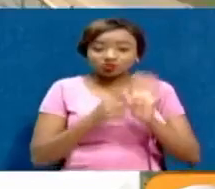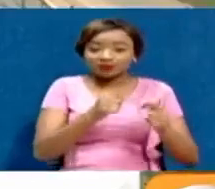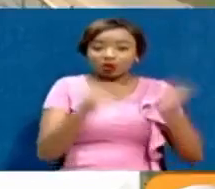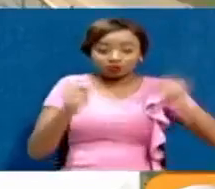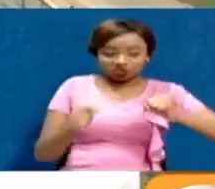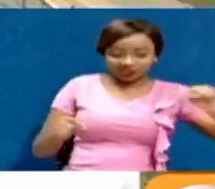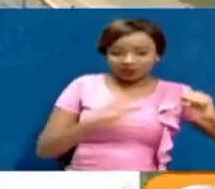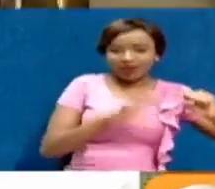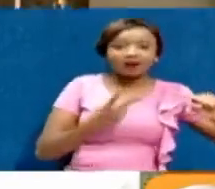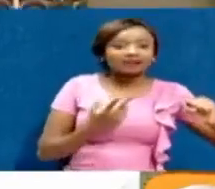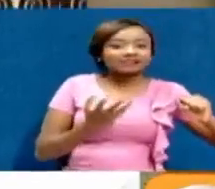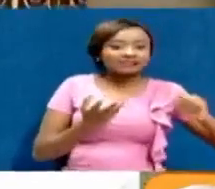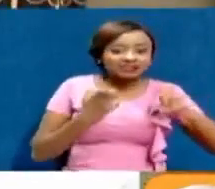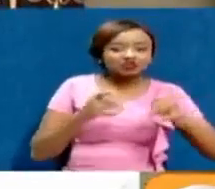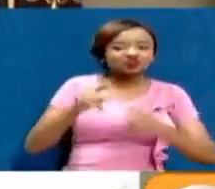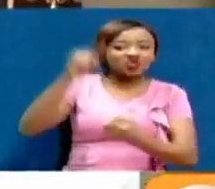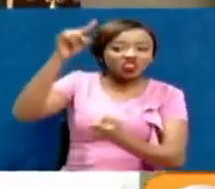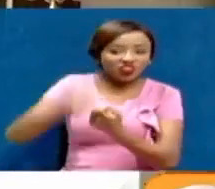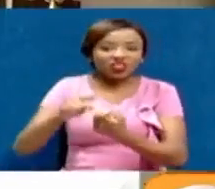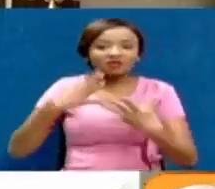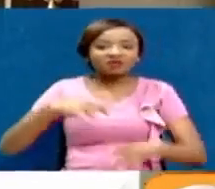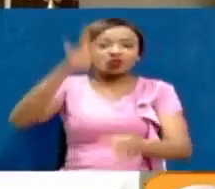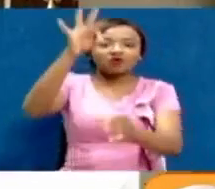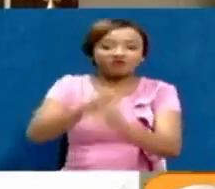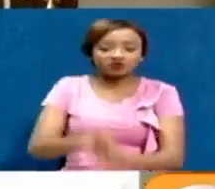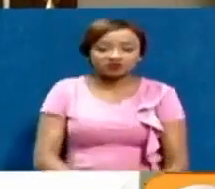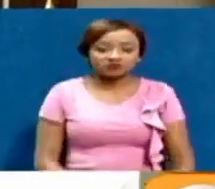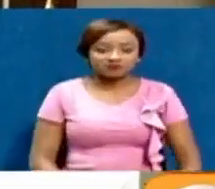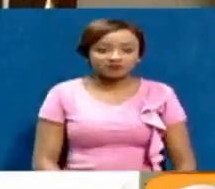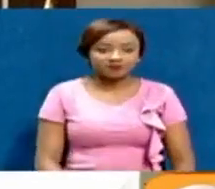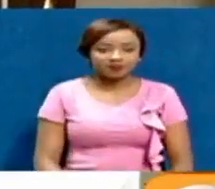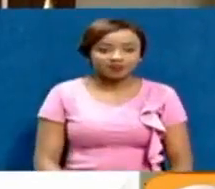side of the 24 magic number vote. Stephen Leto, Citizen TV.